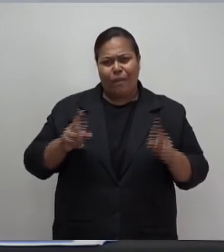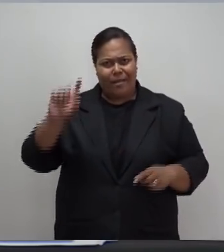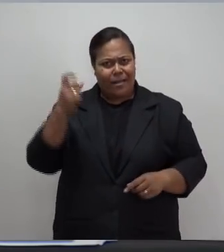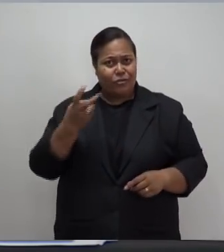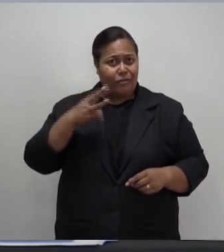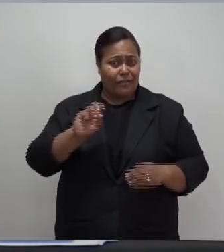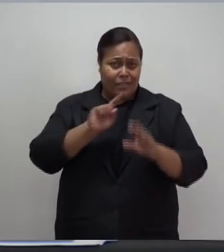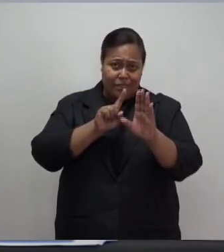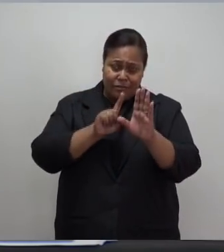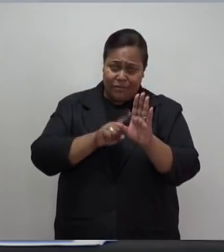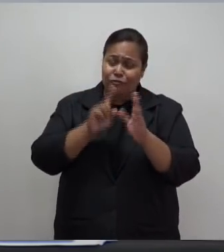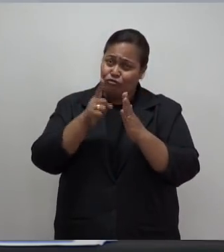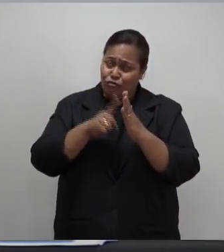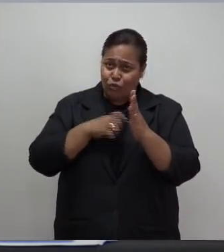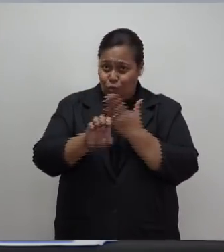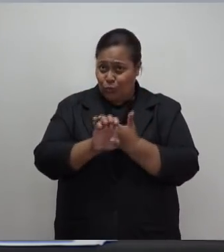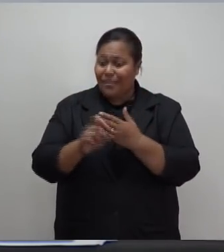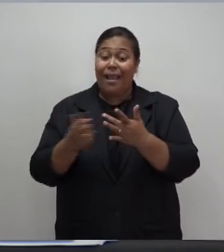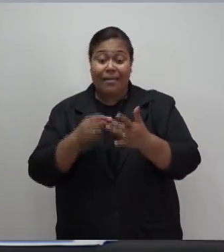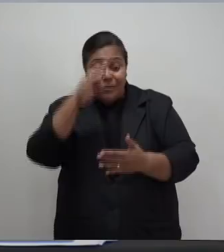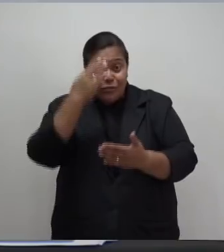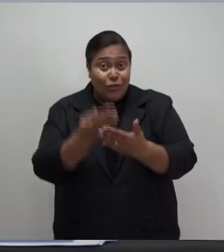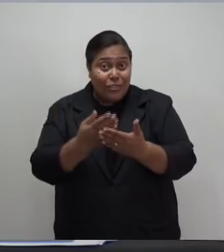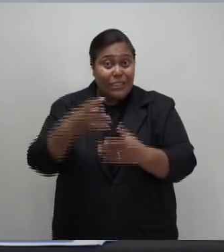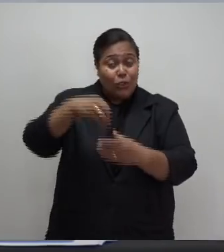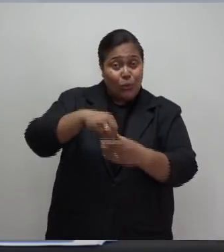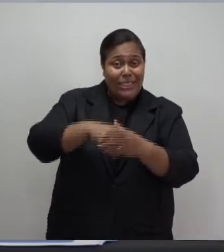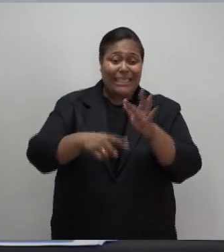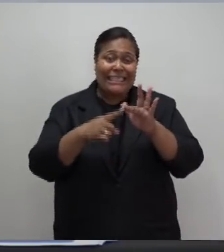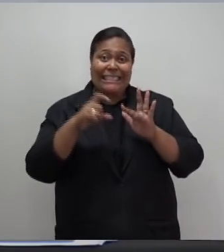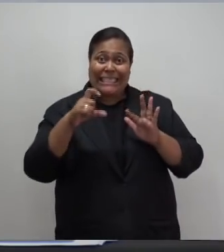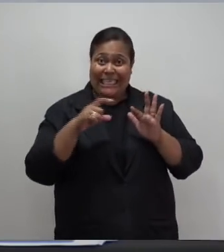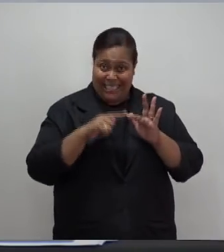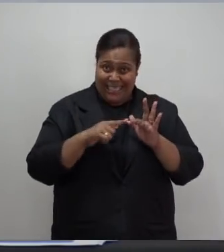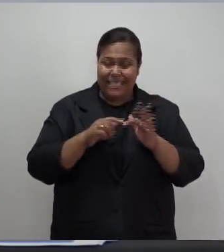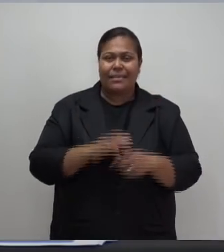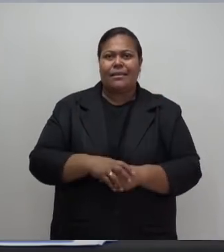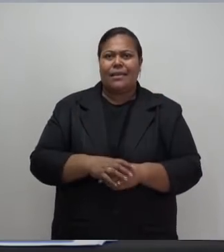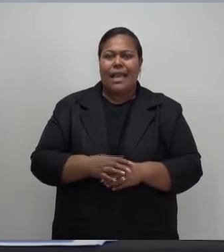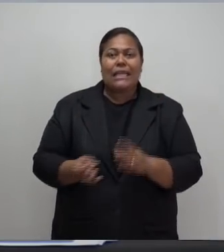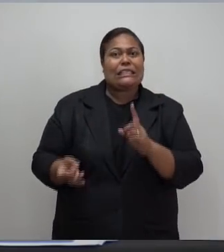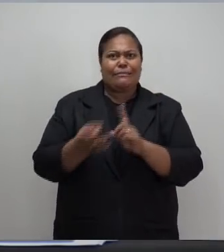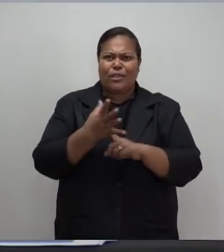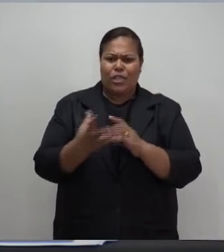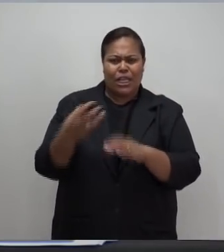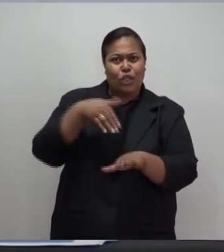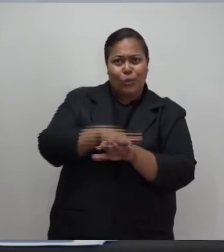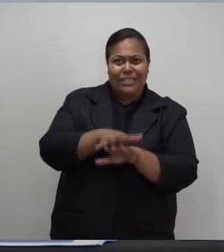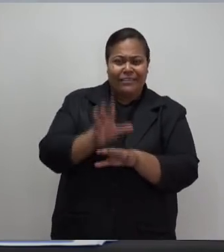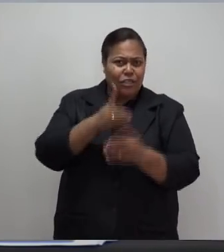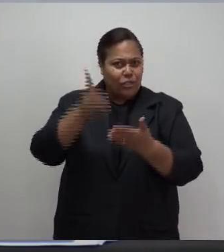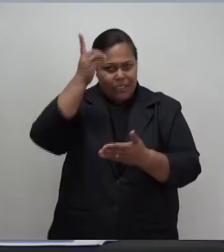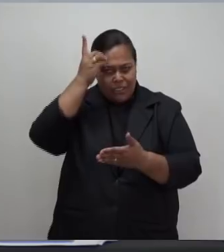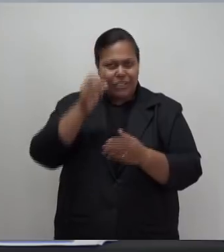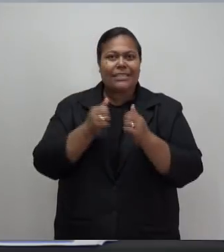of June. All other students, including ECE and our special and inclusive education, will return to school on 6th of